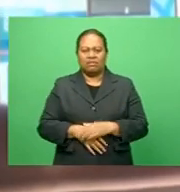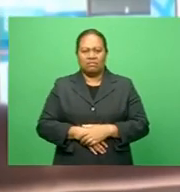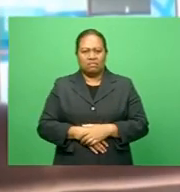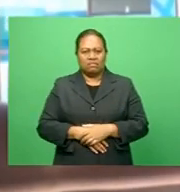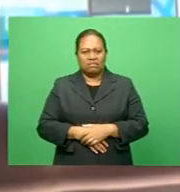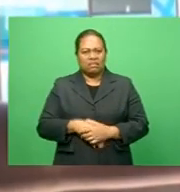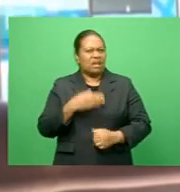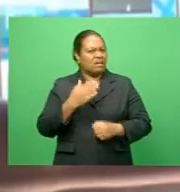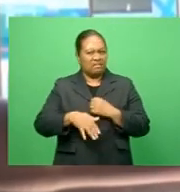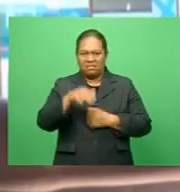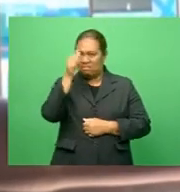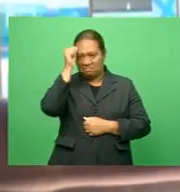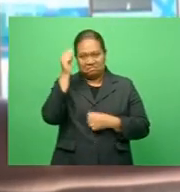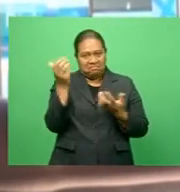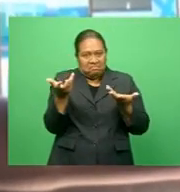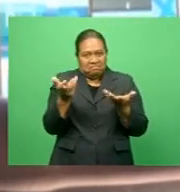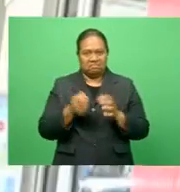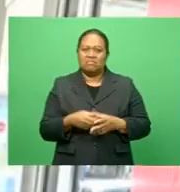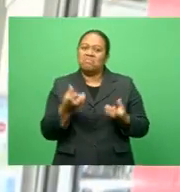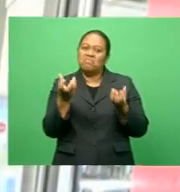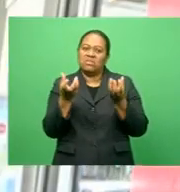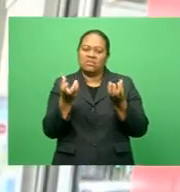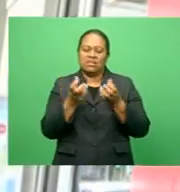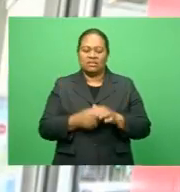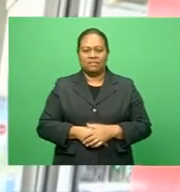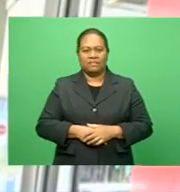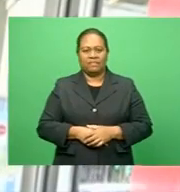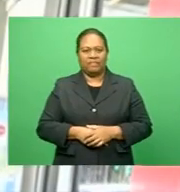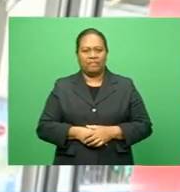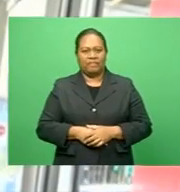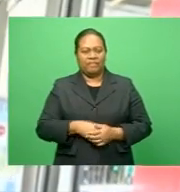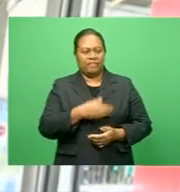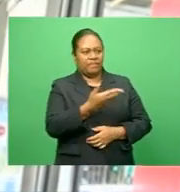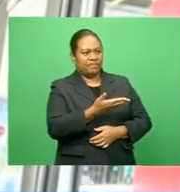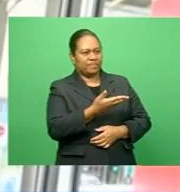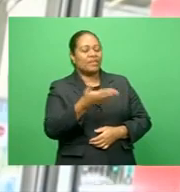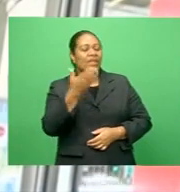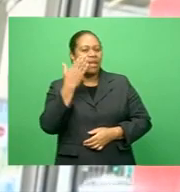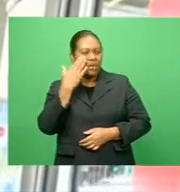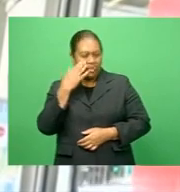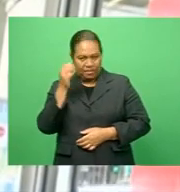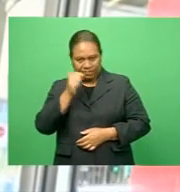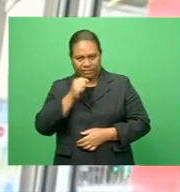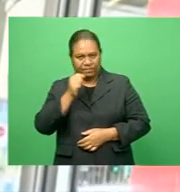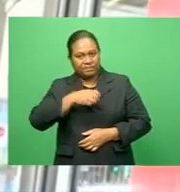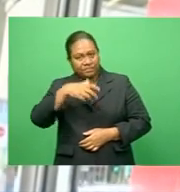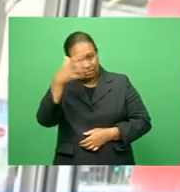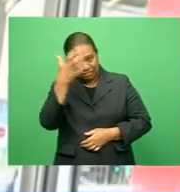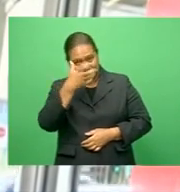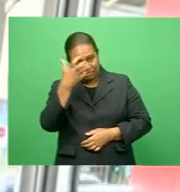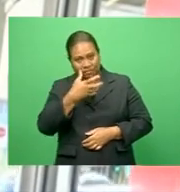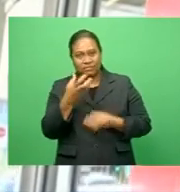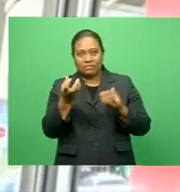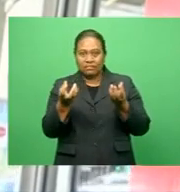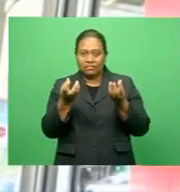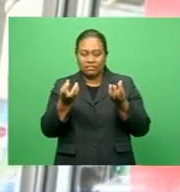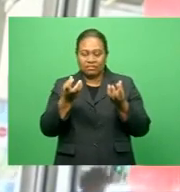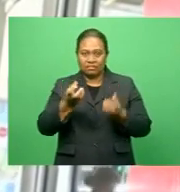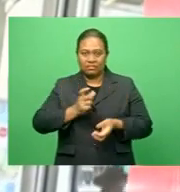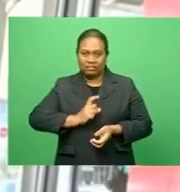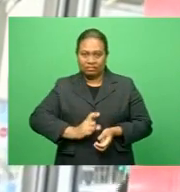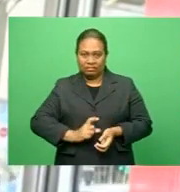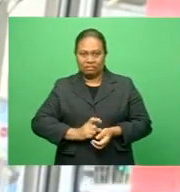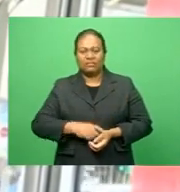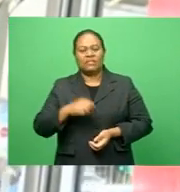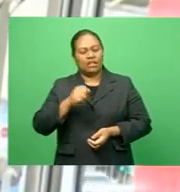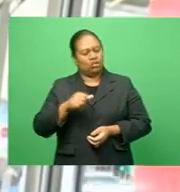about the prostate cancer. Yes, I am aware of the dangers of prostate cancer, and I think there should